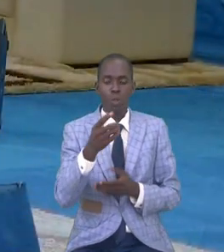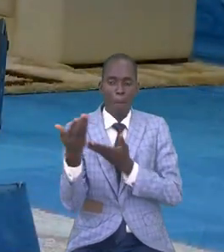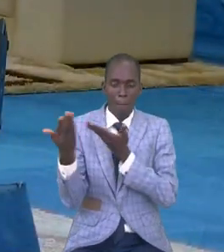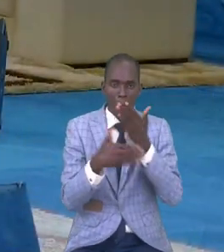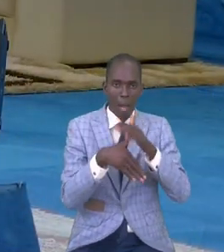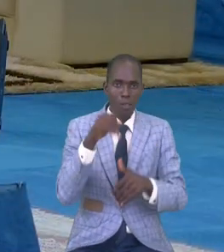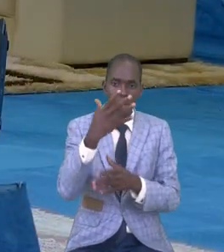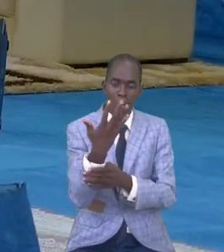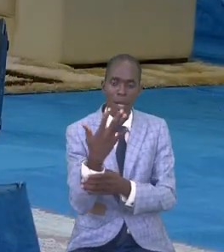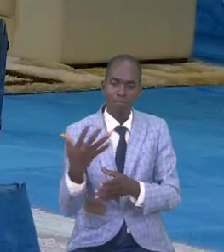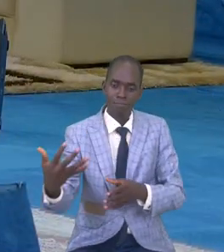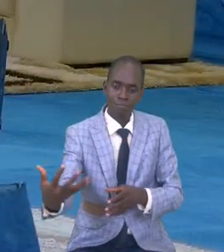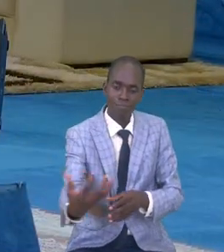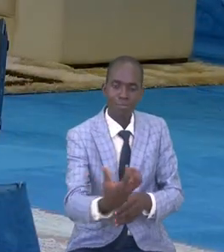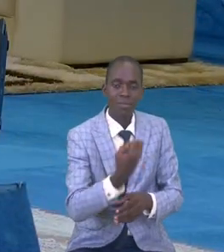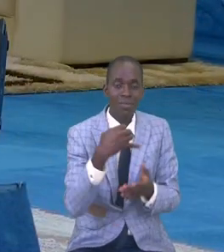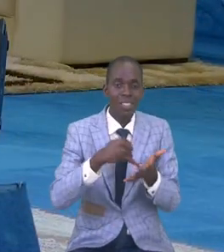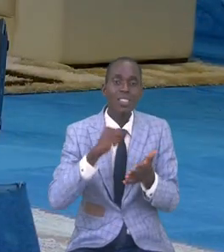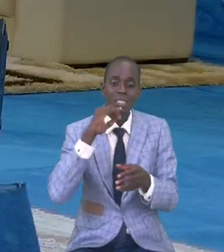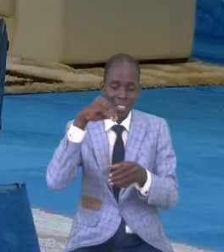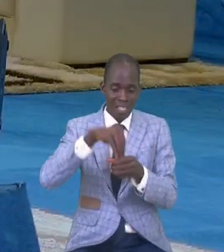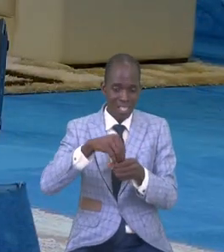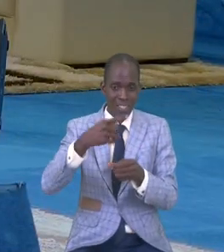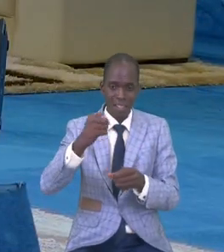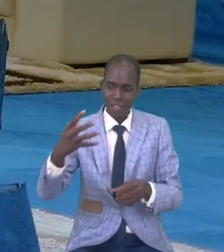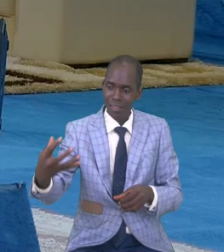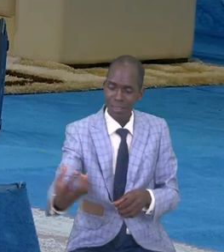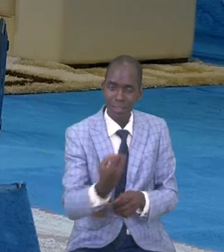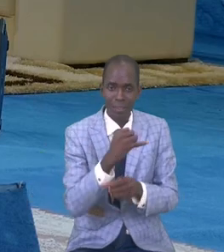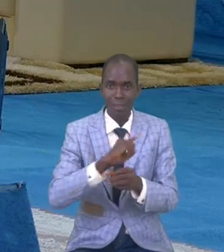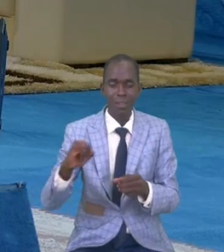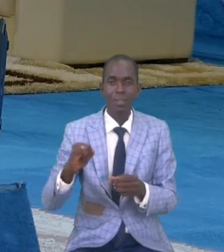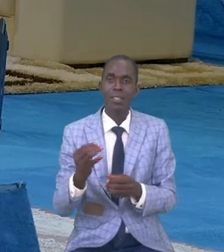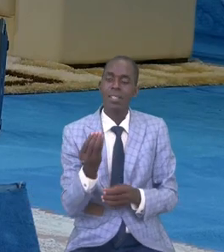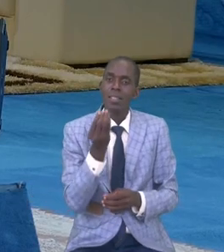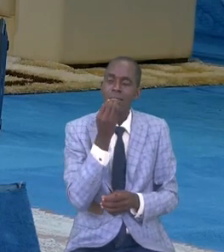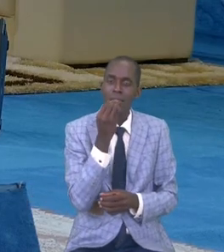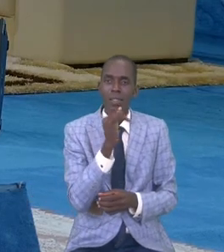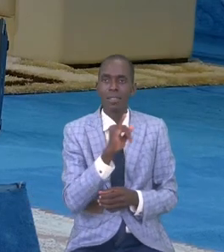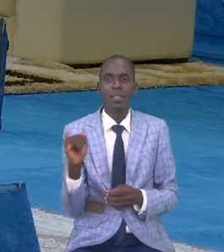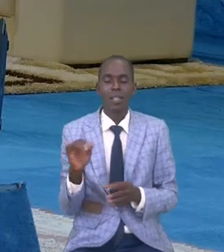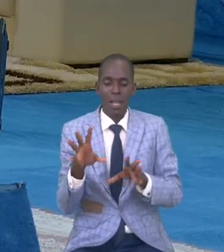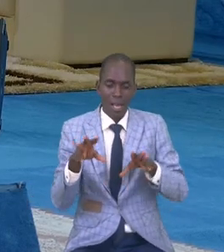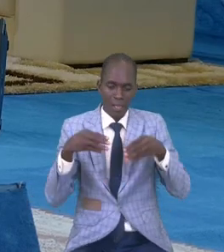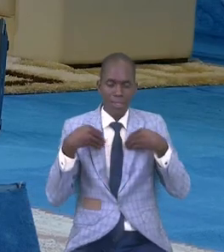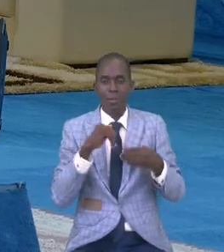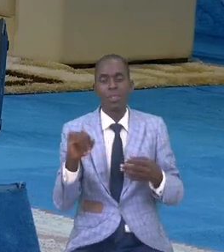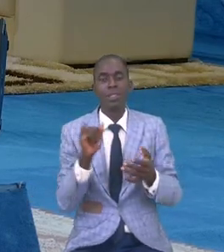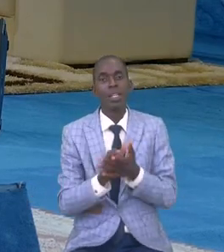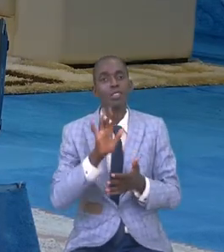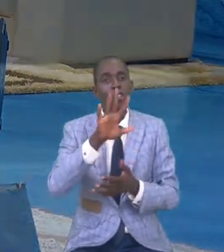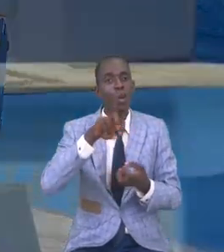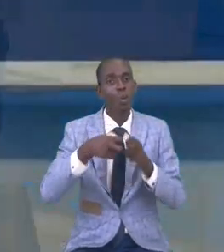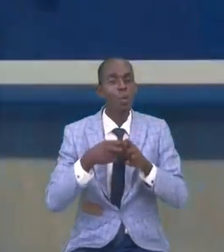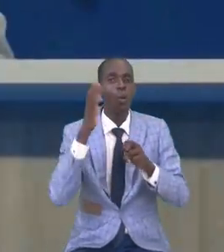it, it's in the taking, in the eating, in the accepting that your problem will